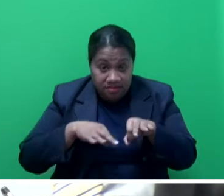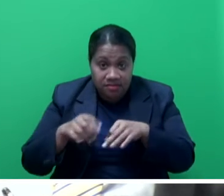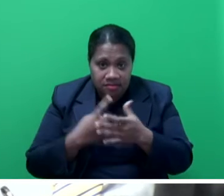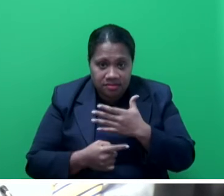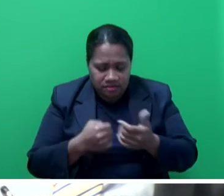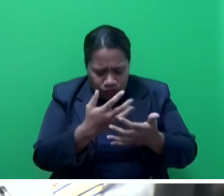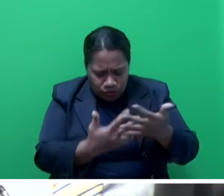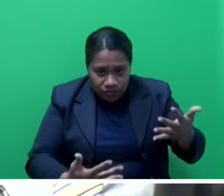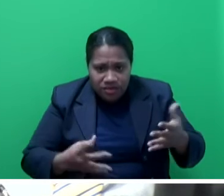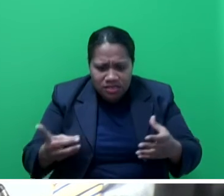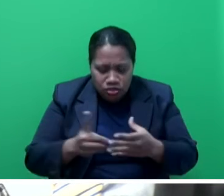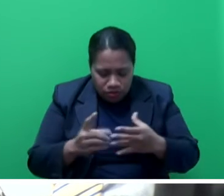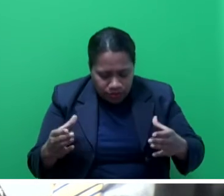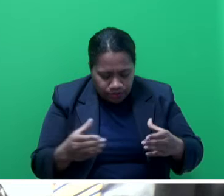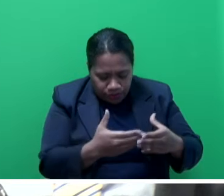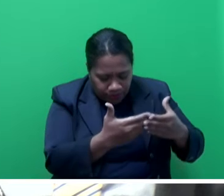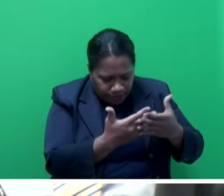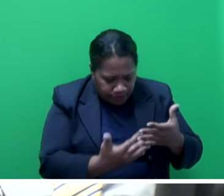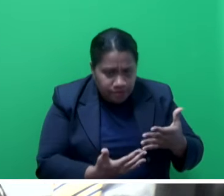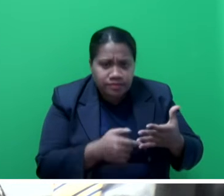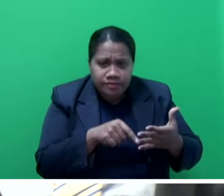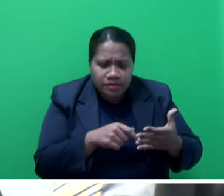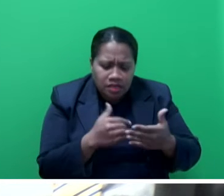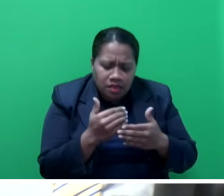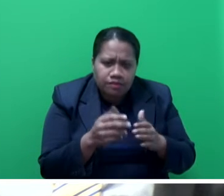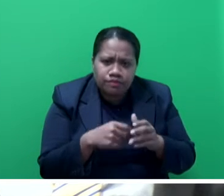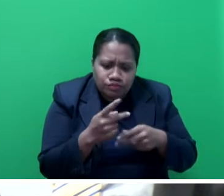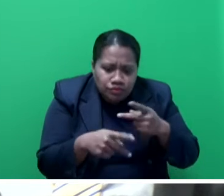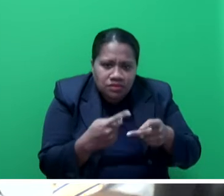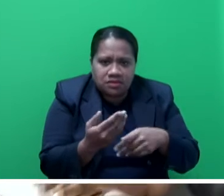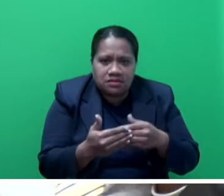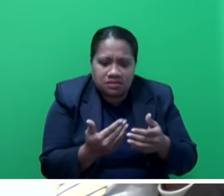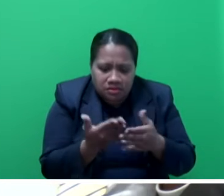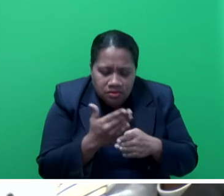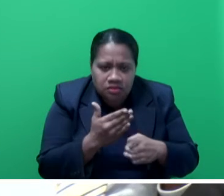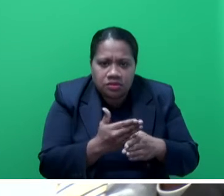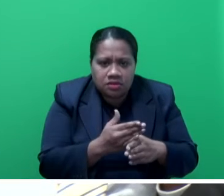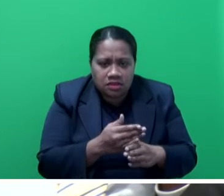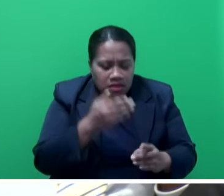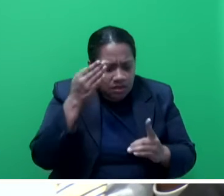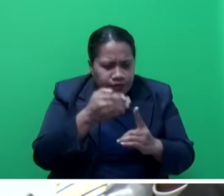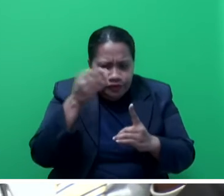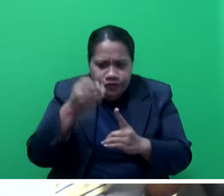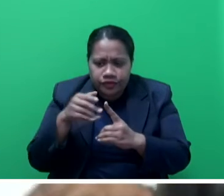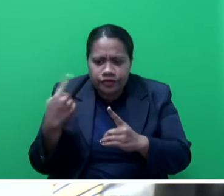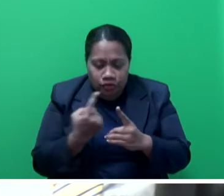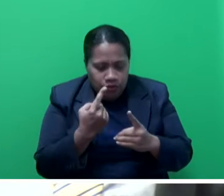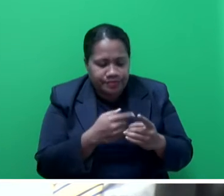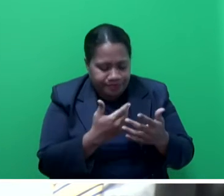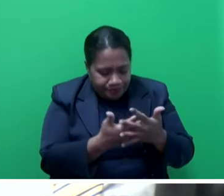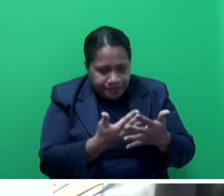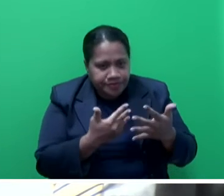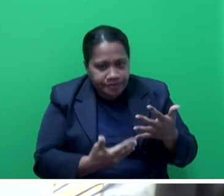document outlining 1, the regulatory processes, 2, the target population, 3, the phased out approach, 4, the cold